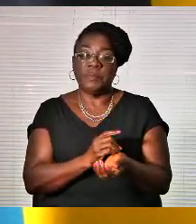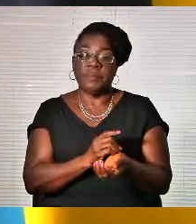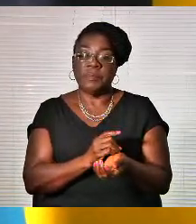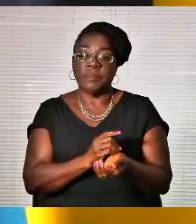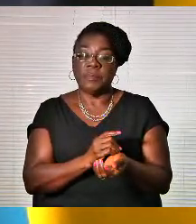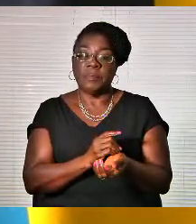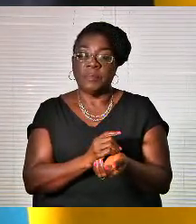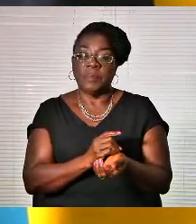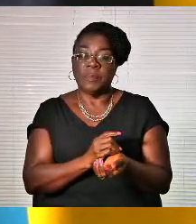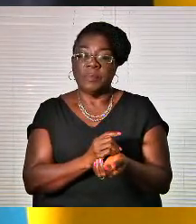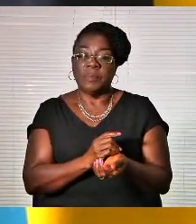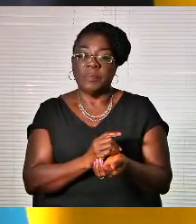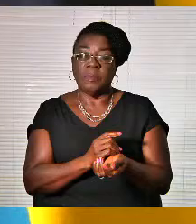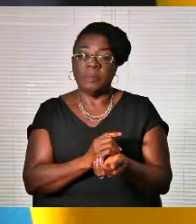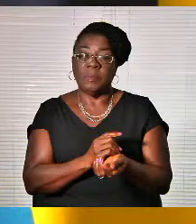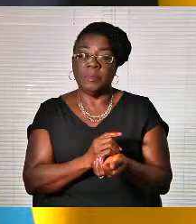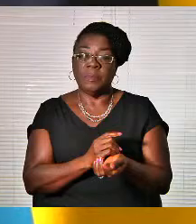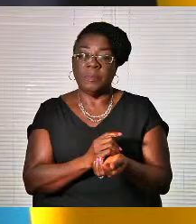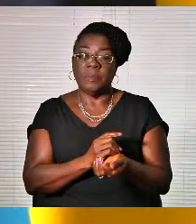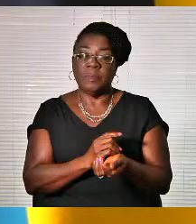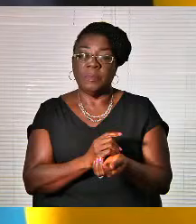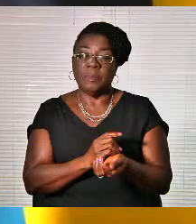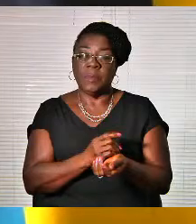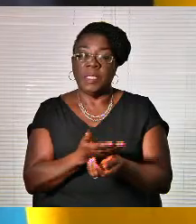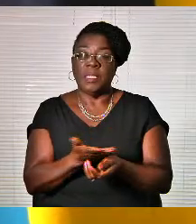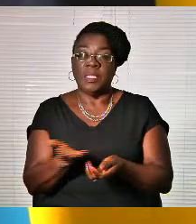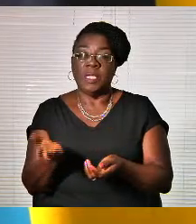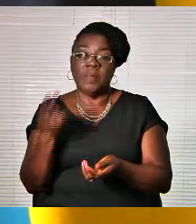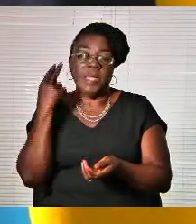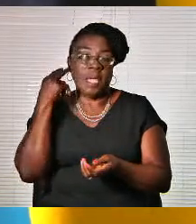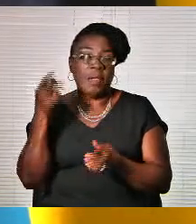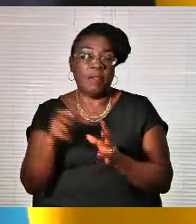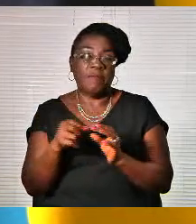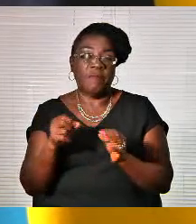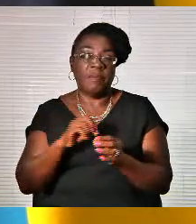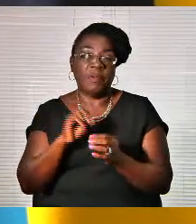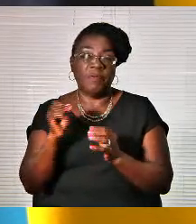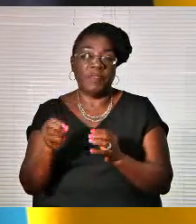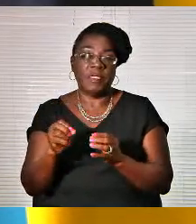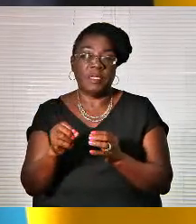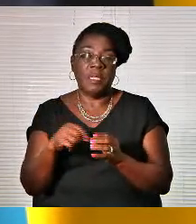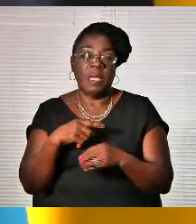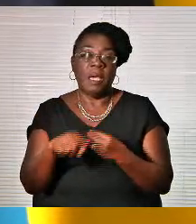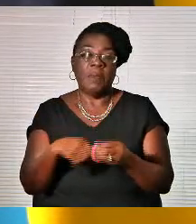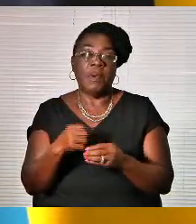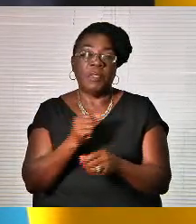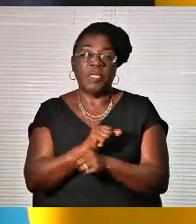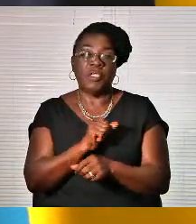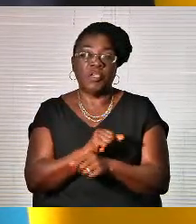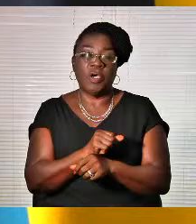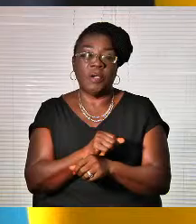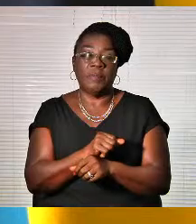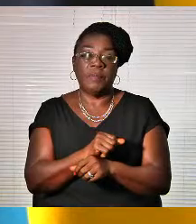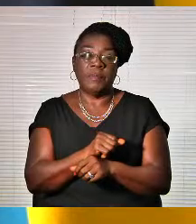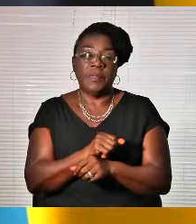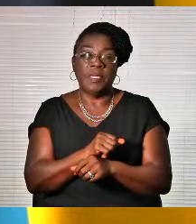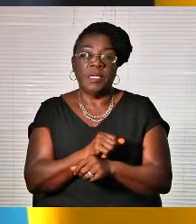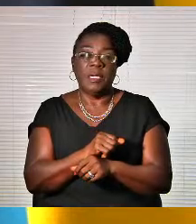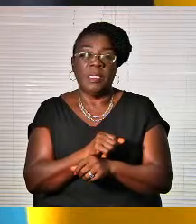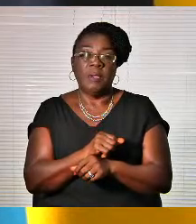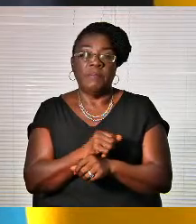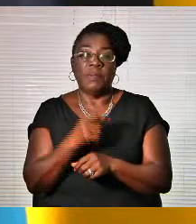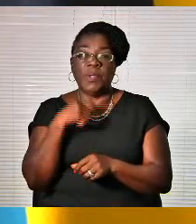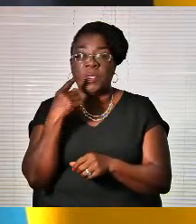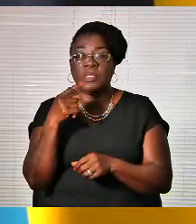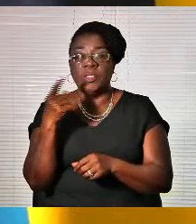heard the minister respond about they'll be hearing from officials soon about their job statuses. But we're also told